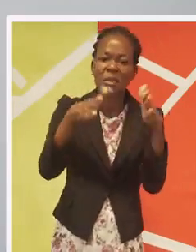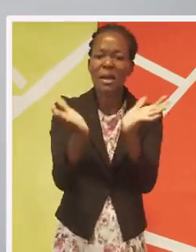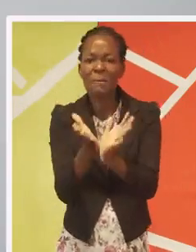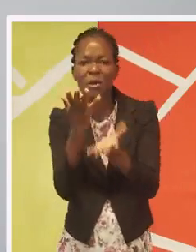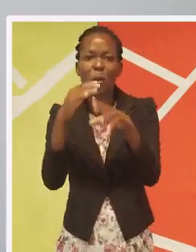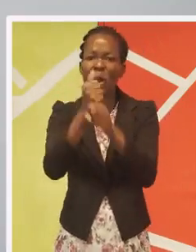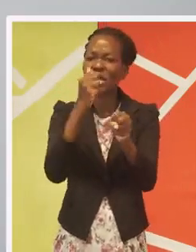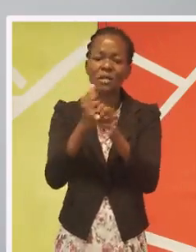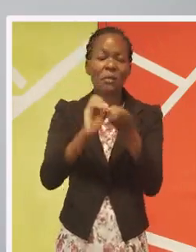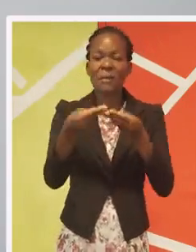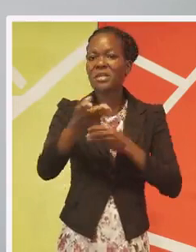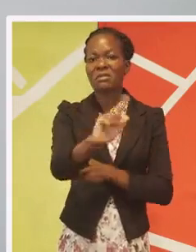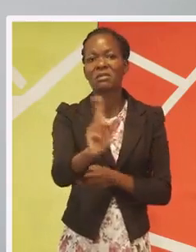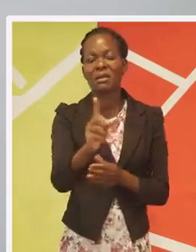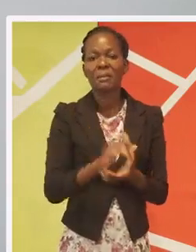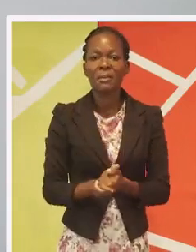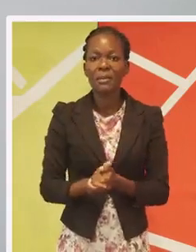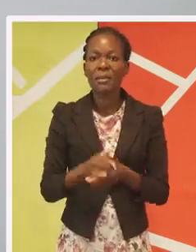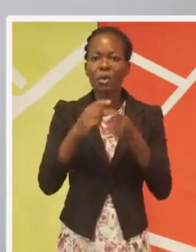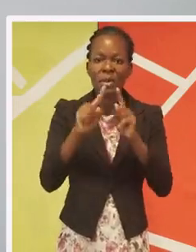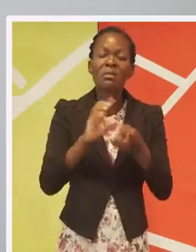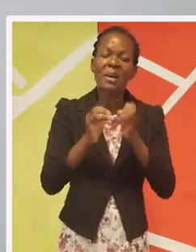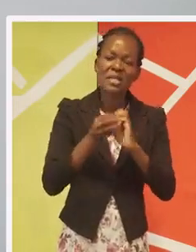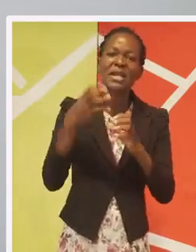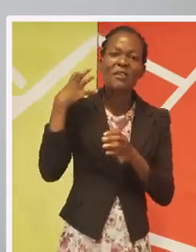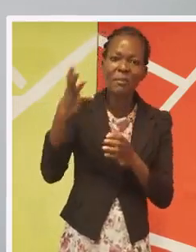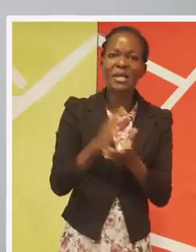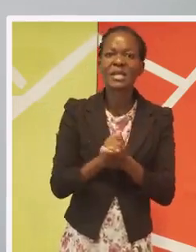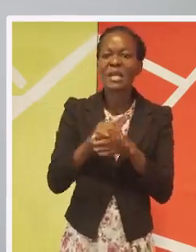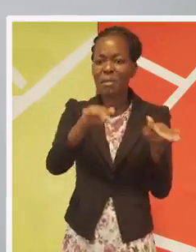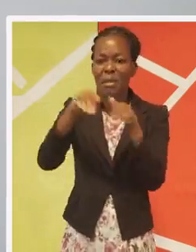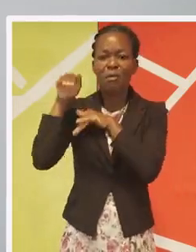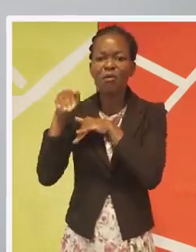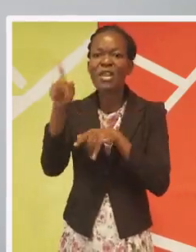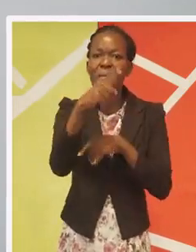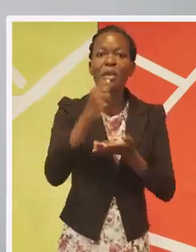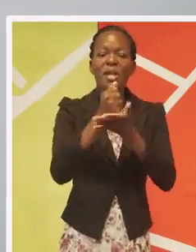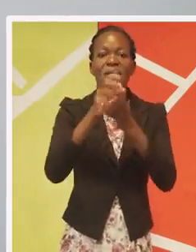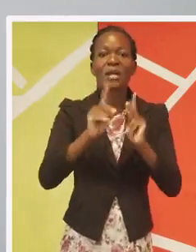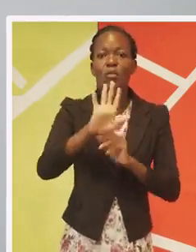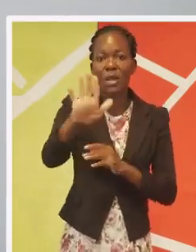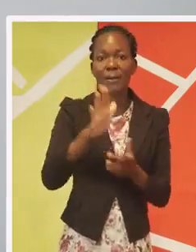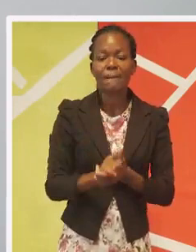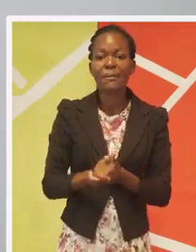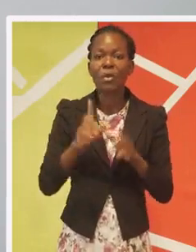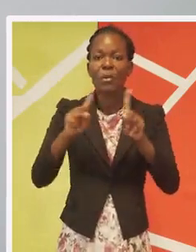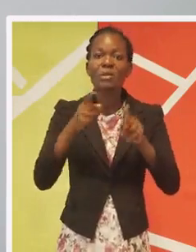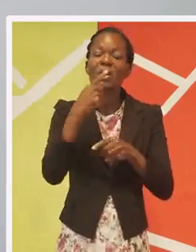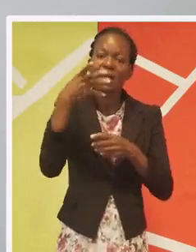to cut back on spending, austerity, and for the government to create a conducive environment for